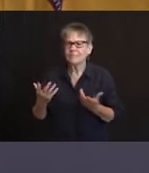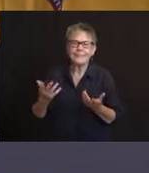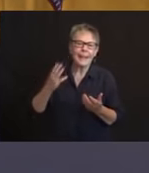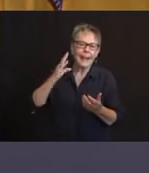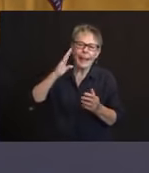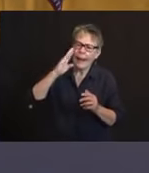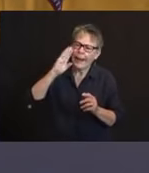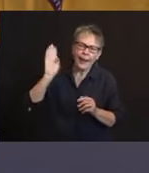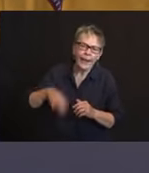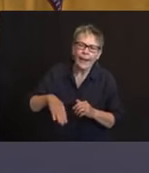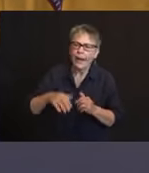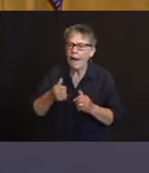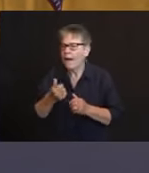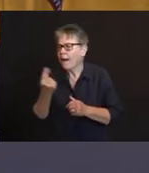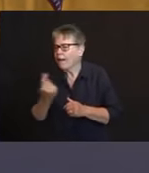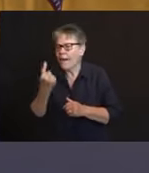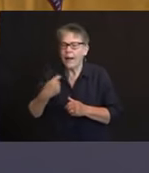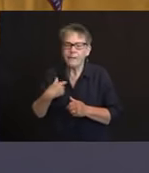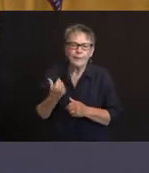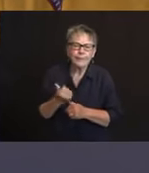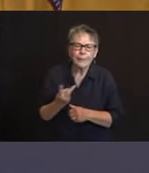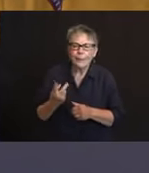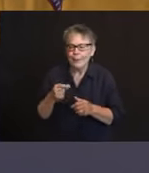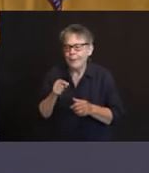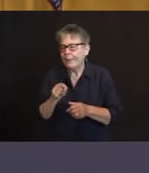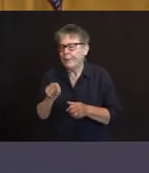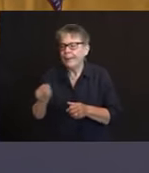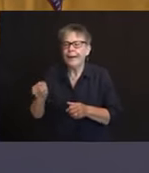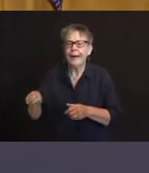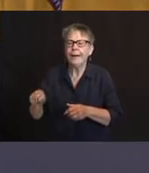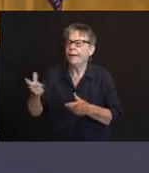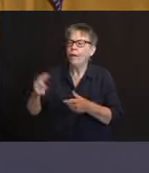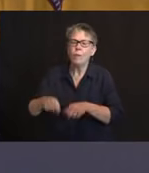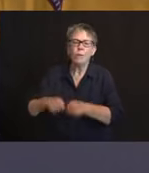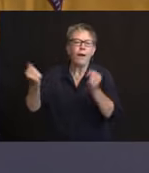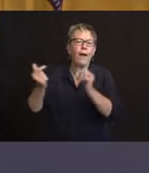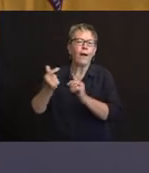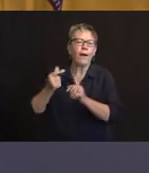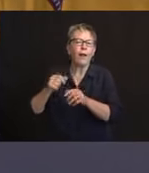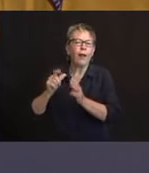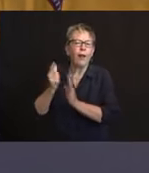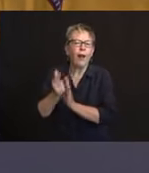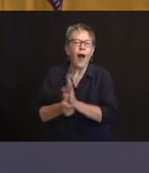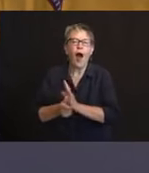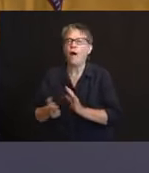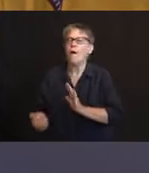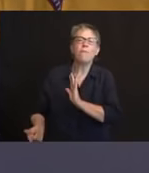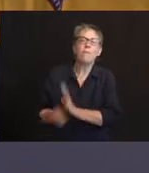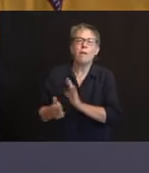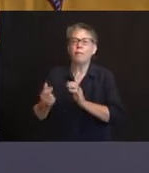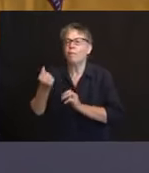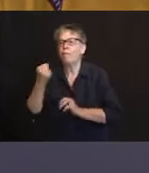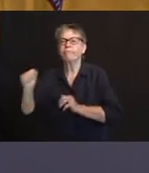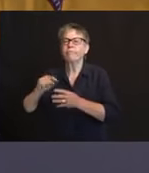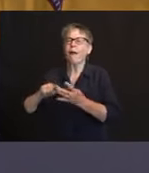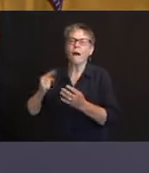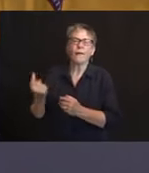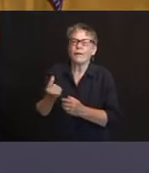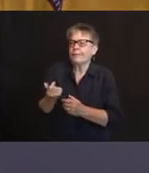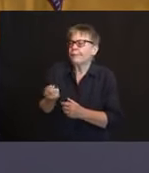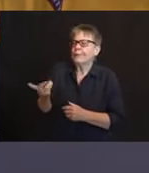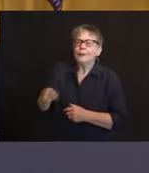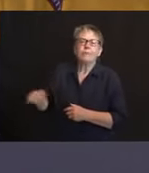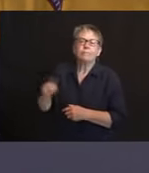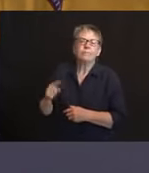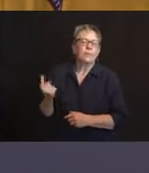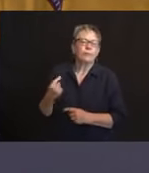use a bullhorn or go the other way. Overwhelmingly, folks and communities are the Main Street